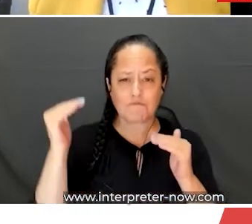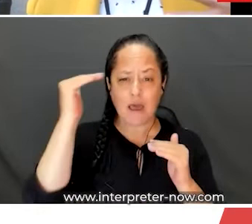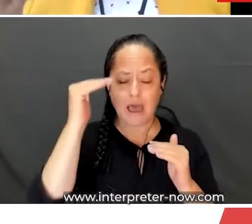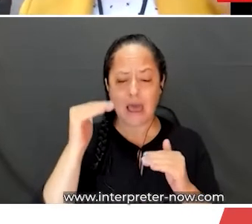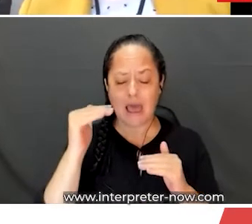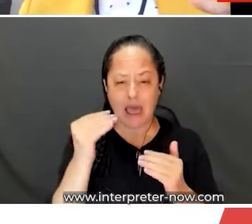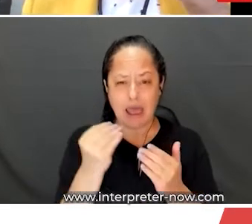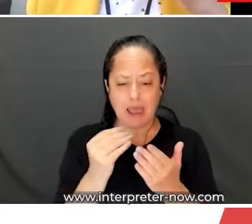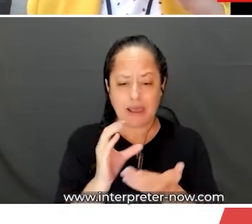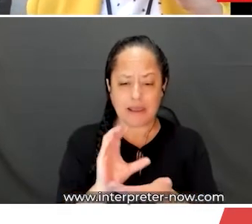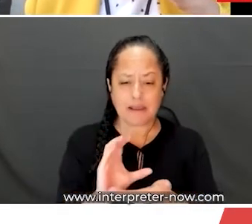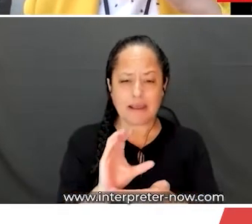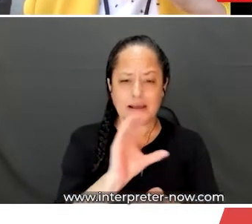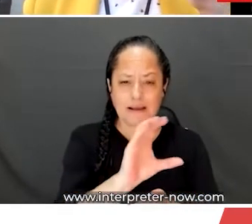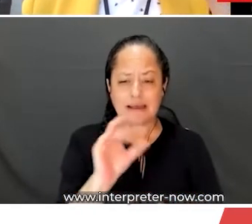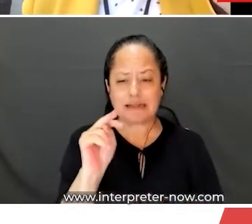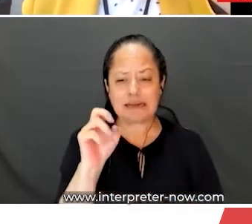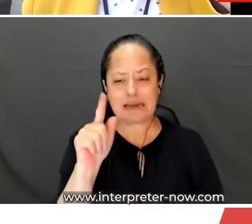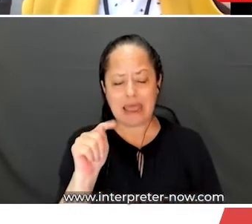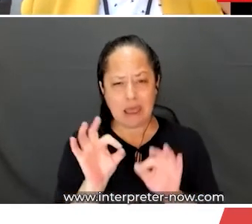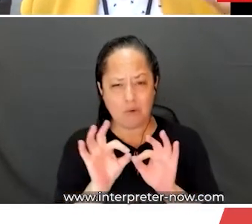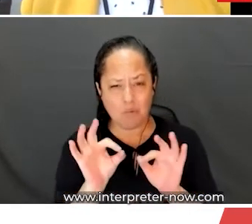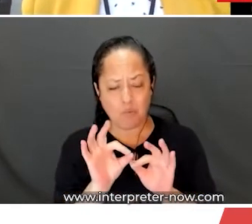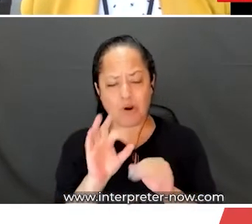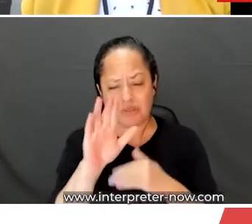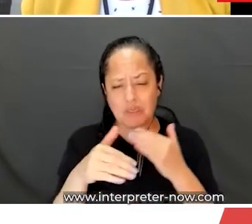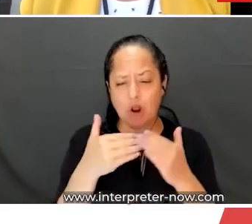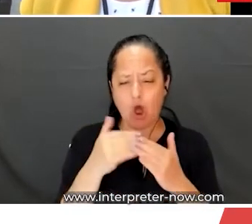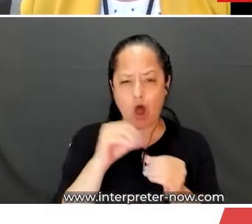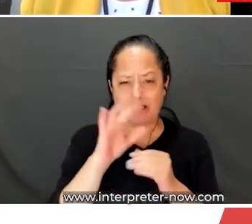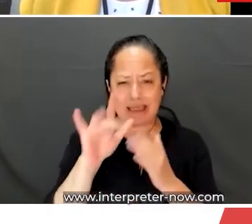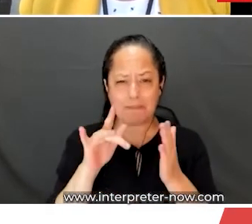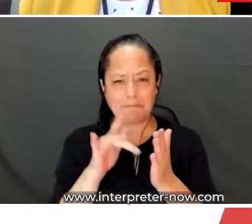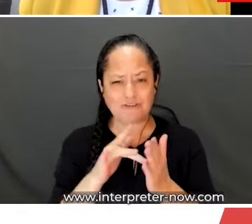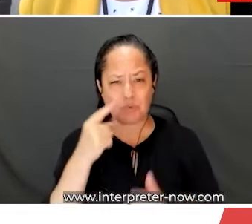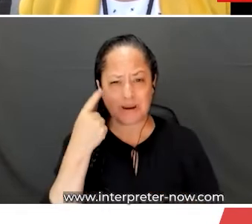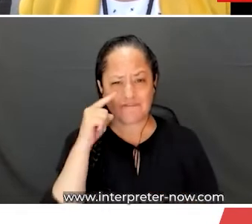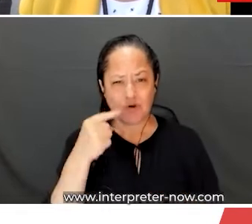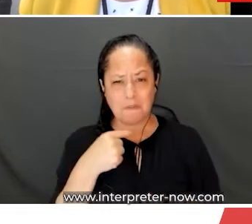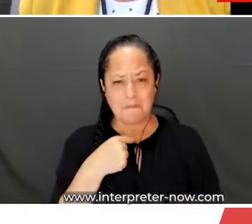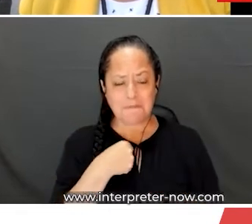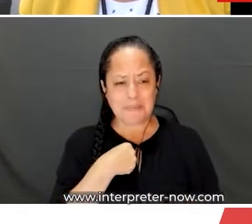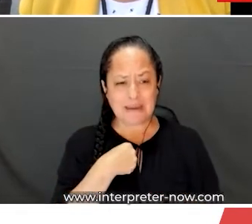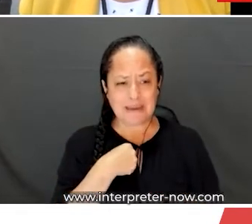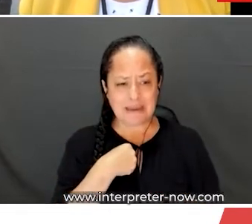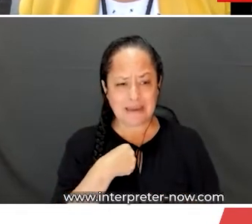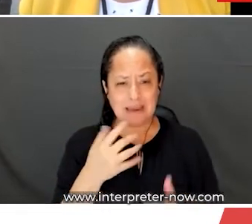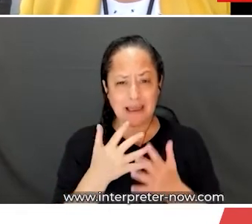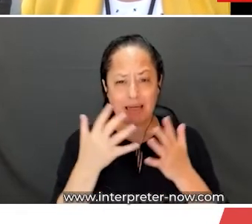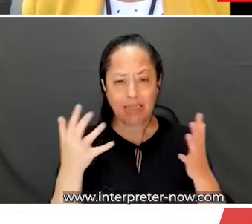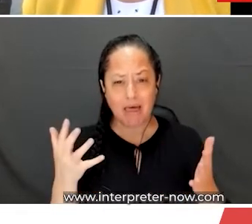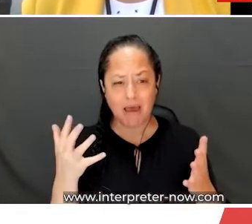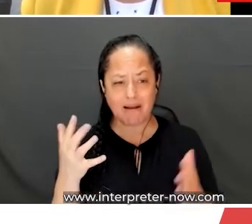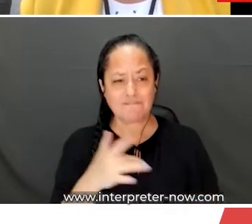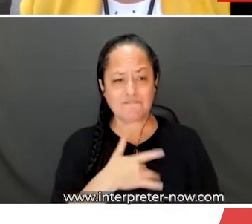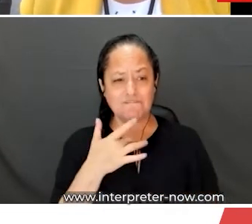have everything in between. And so I think for me, it's a lot of, I feel